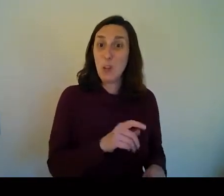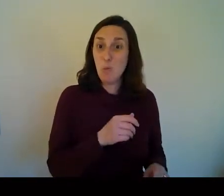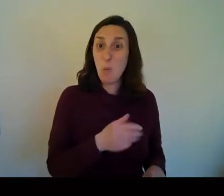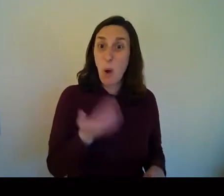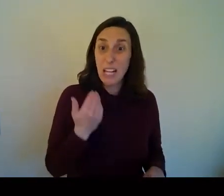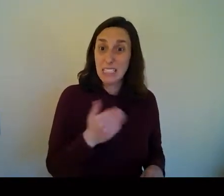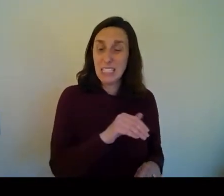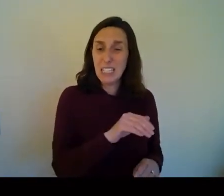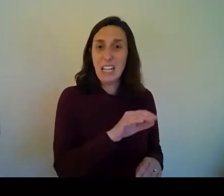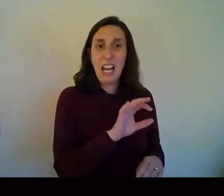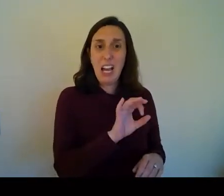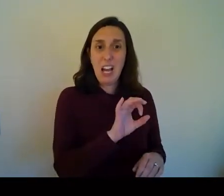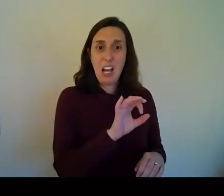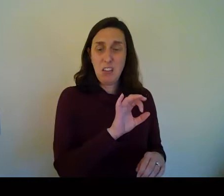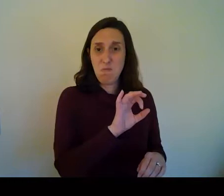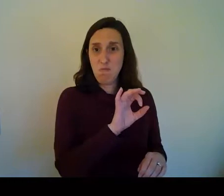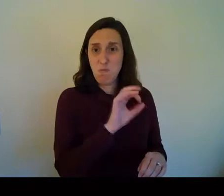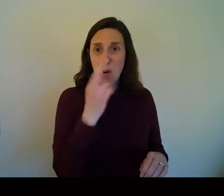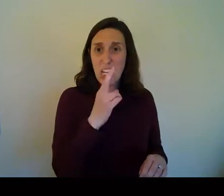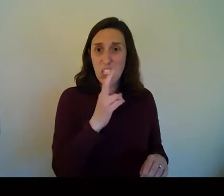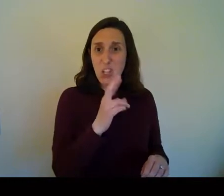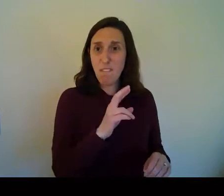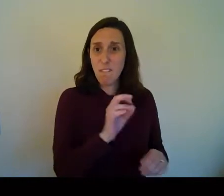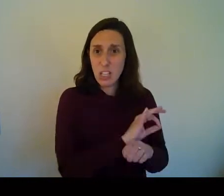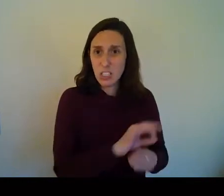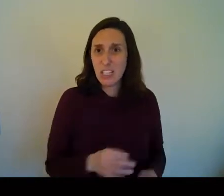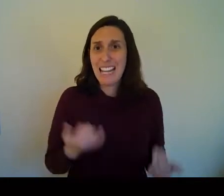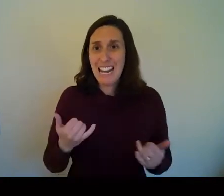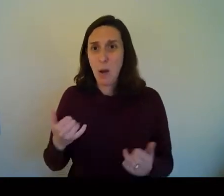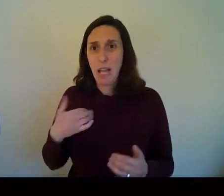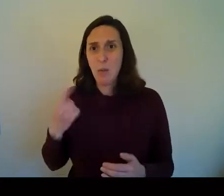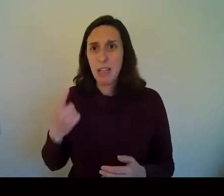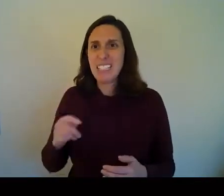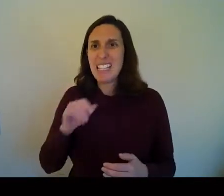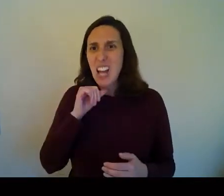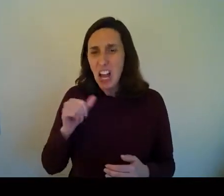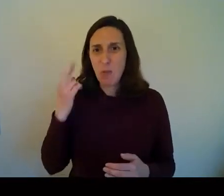restrictions. We've looked at a function that isn't a rational function with